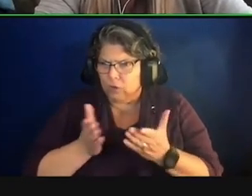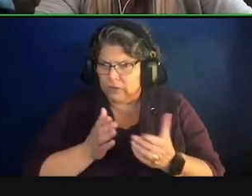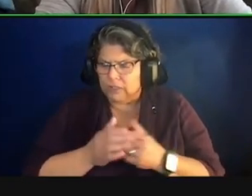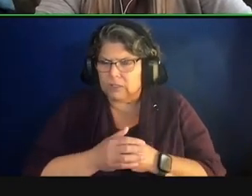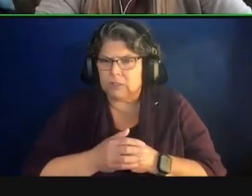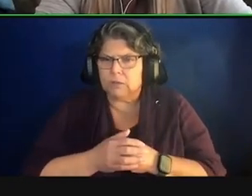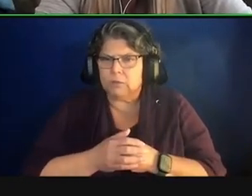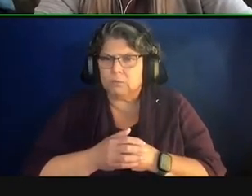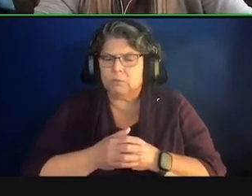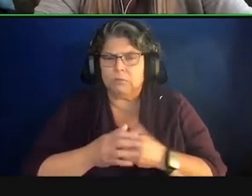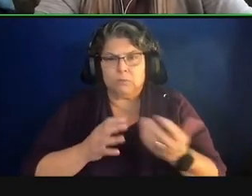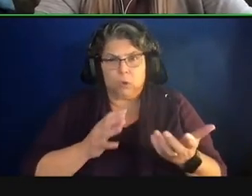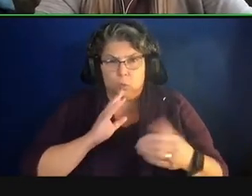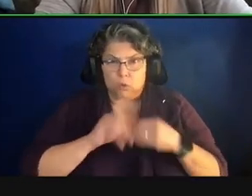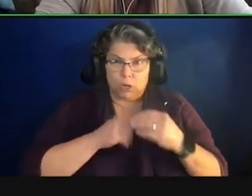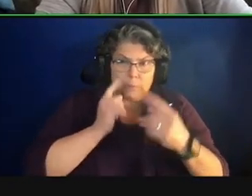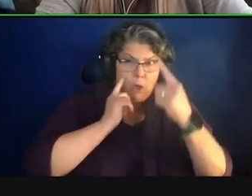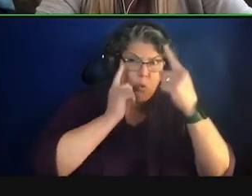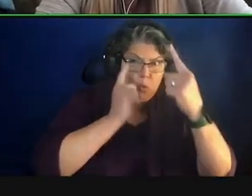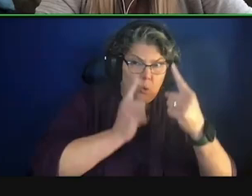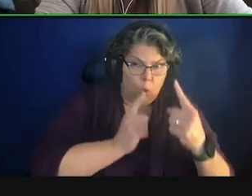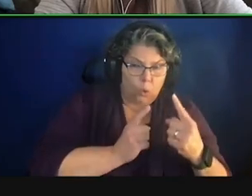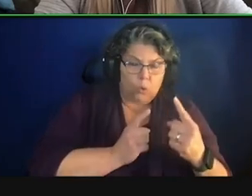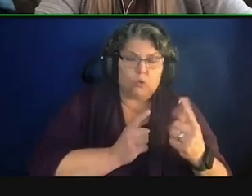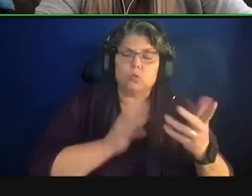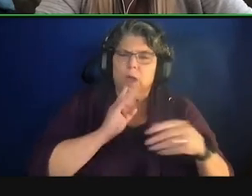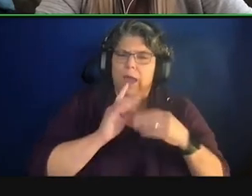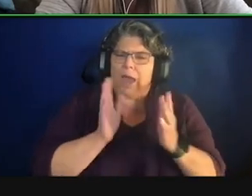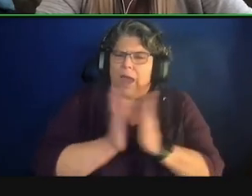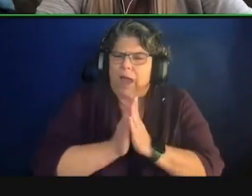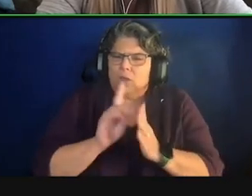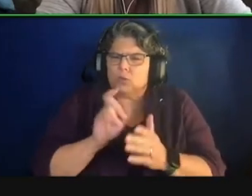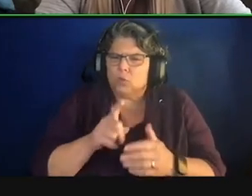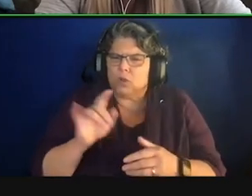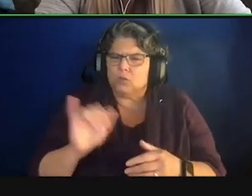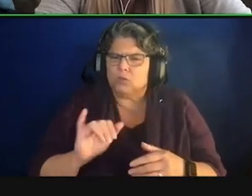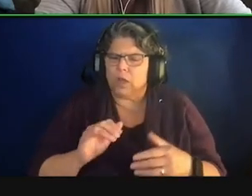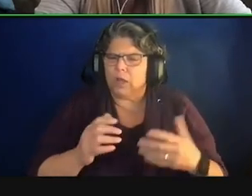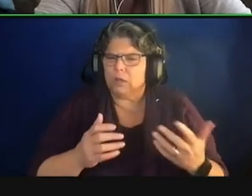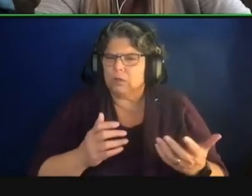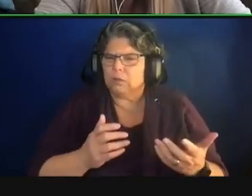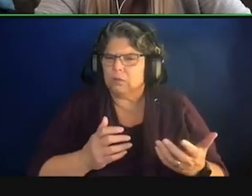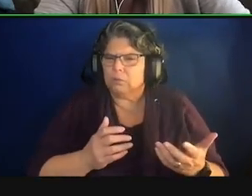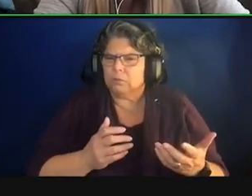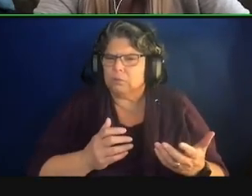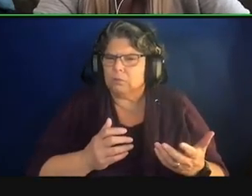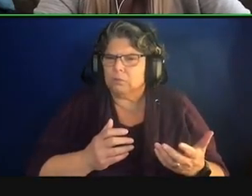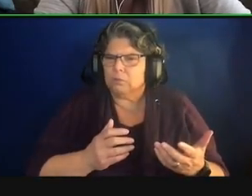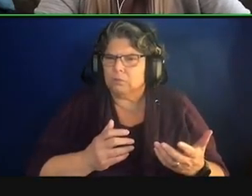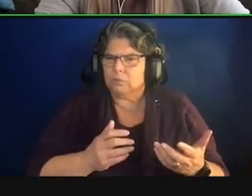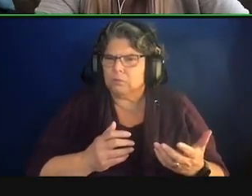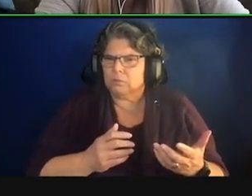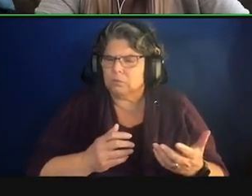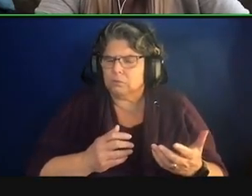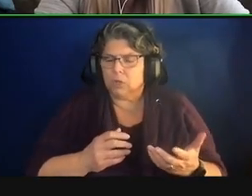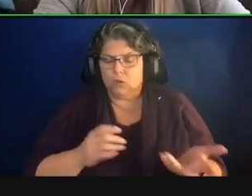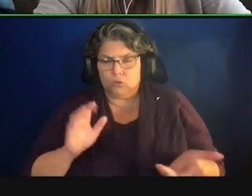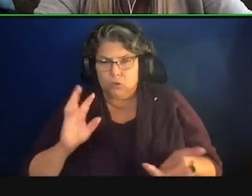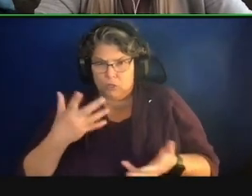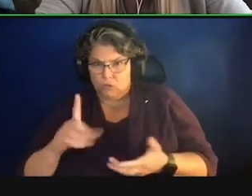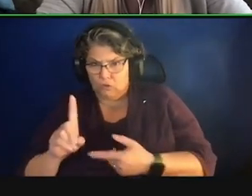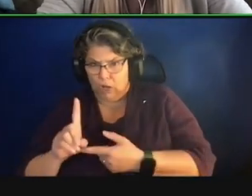about those goals, we're going to ask questions like, what's the discrepancy between where that child is